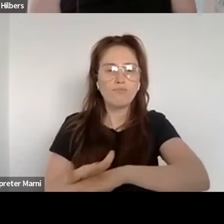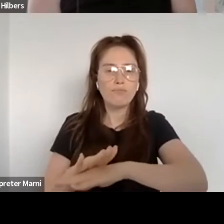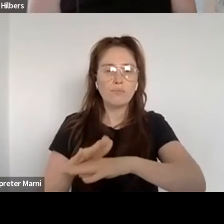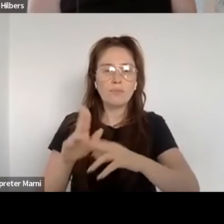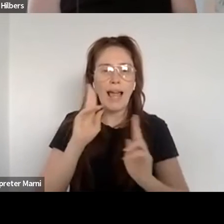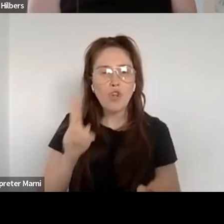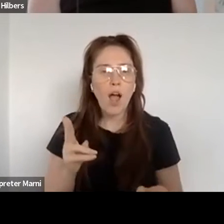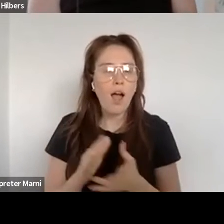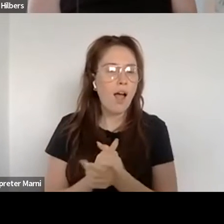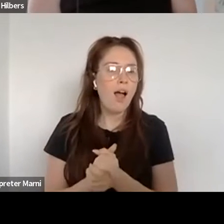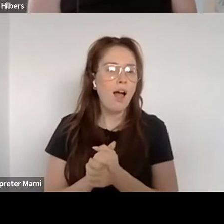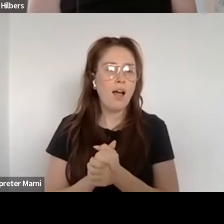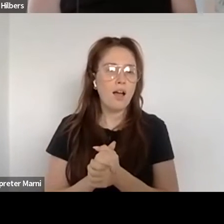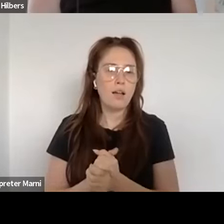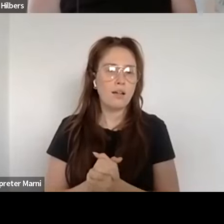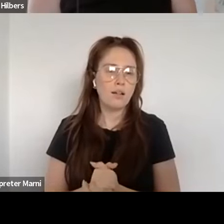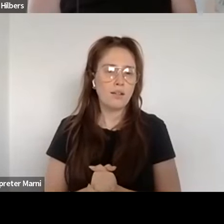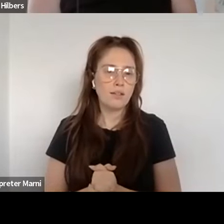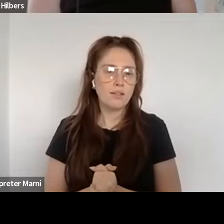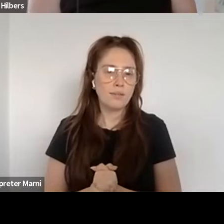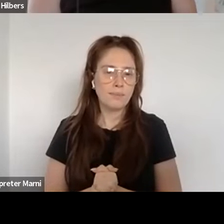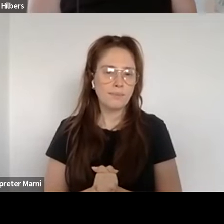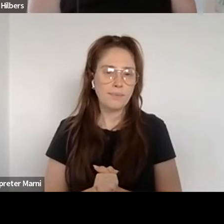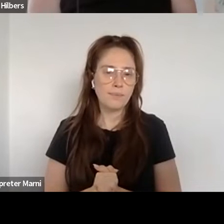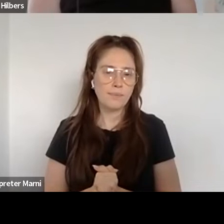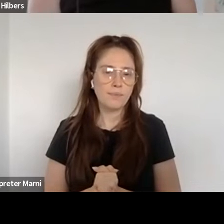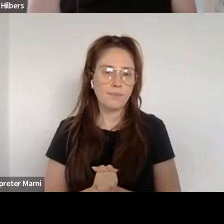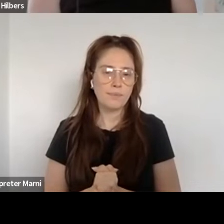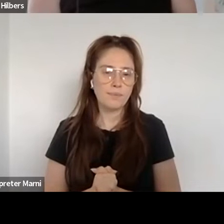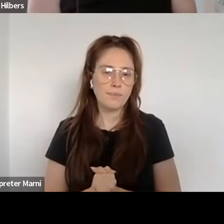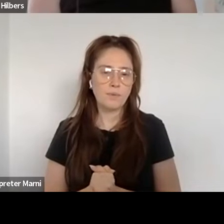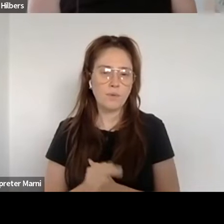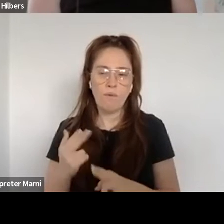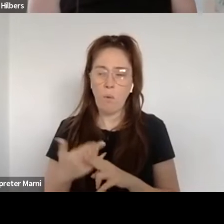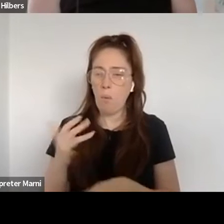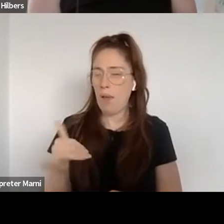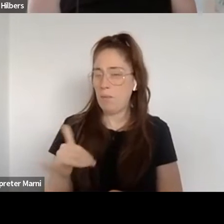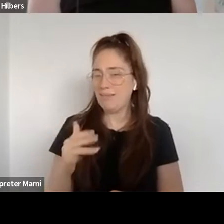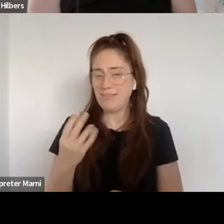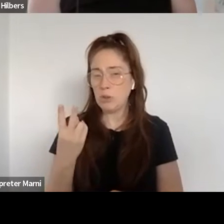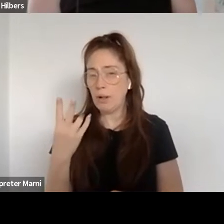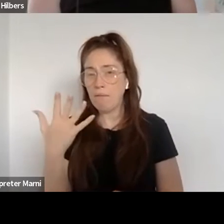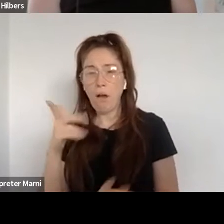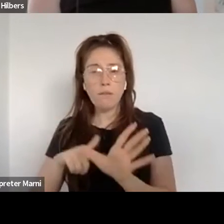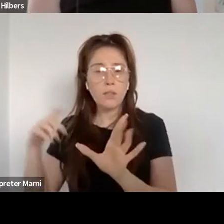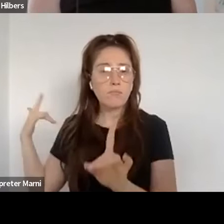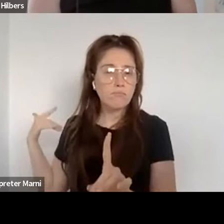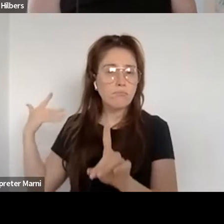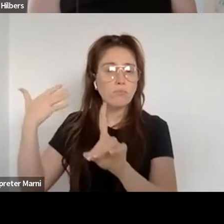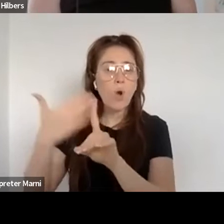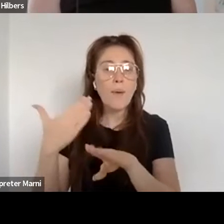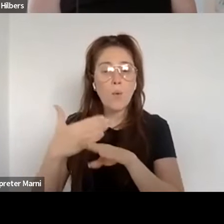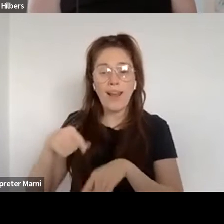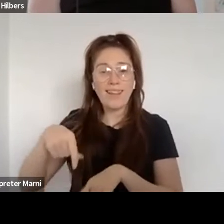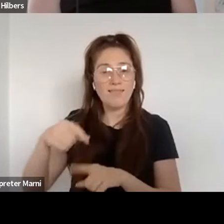easily here. And it's for the last over 25 years, I've been working in this